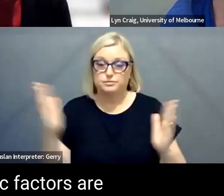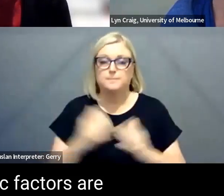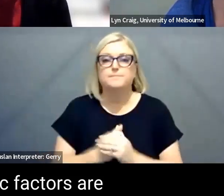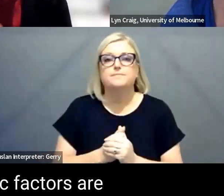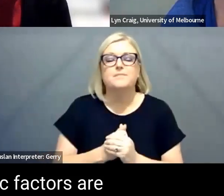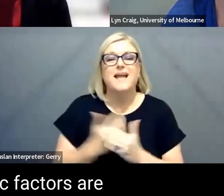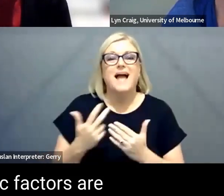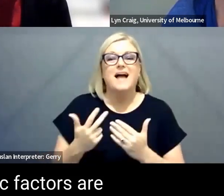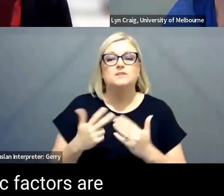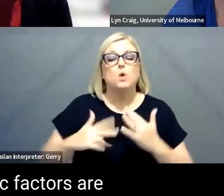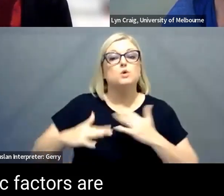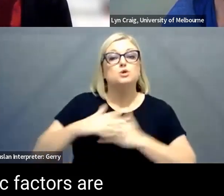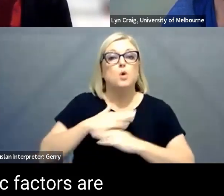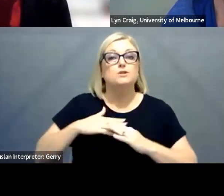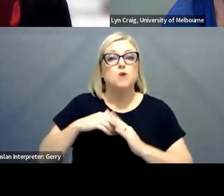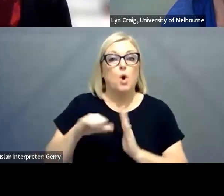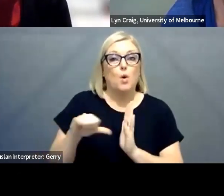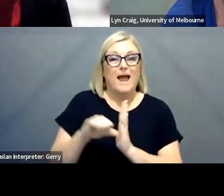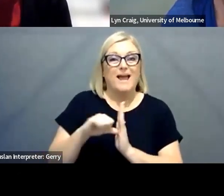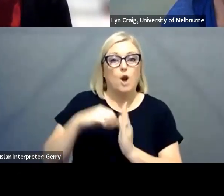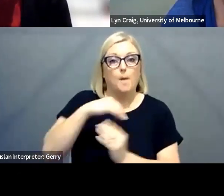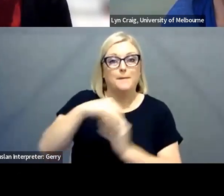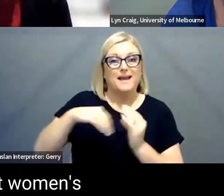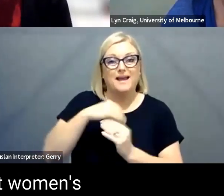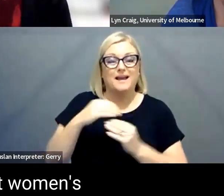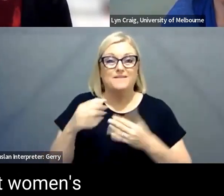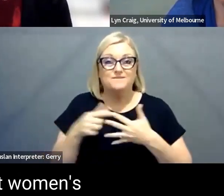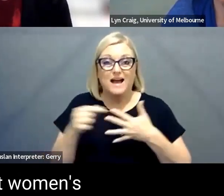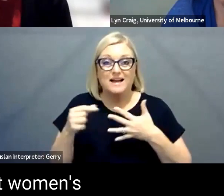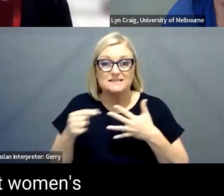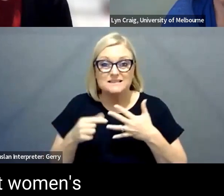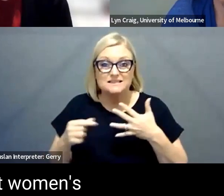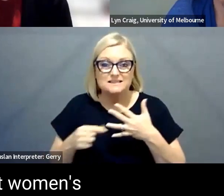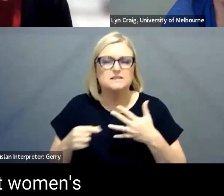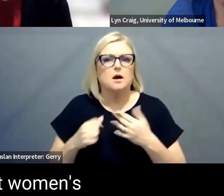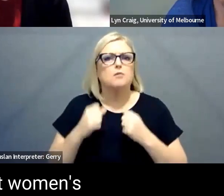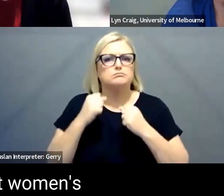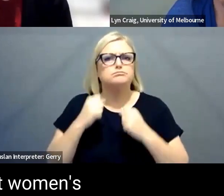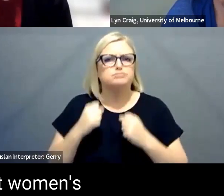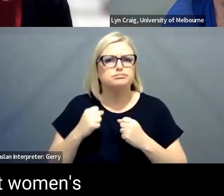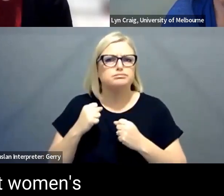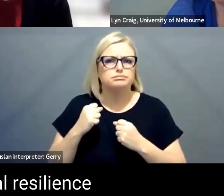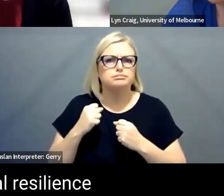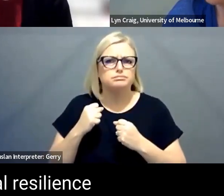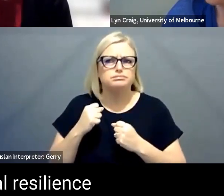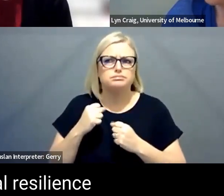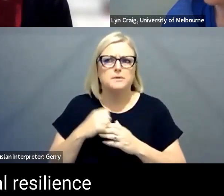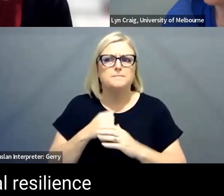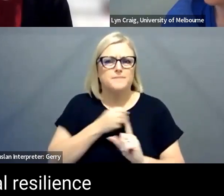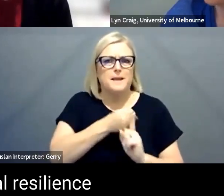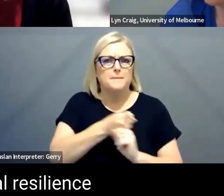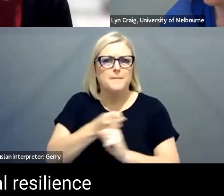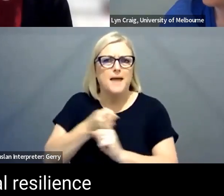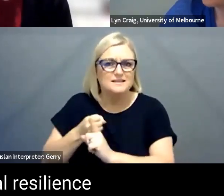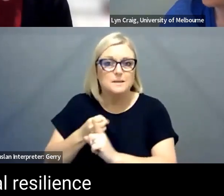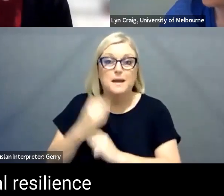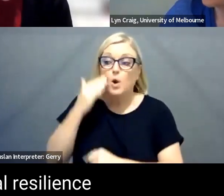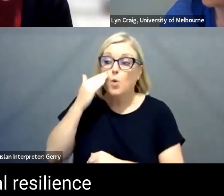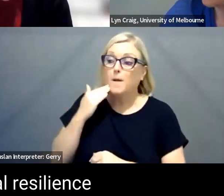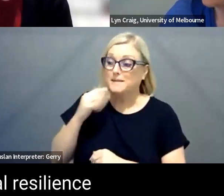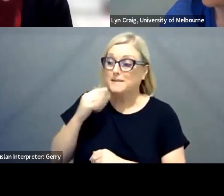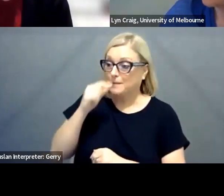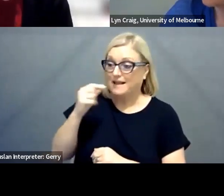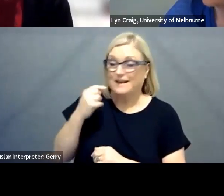are definitely playing a strong role here in looking at women's ability to earn, build financial resilience and